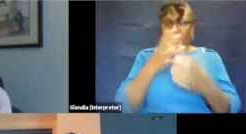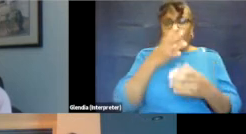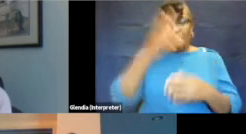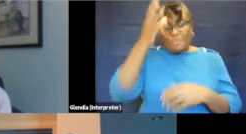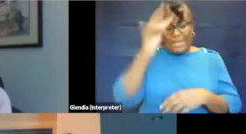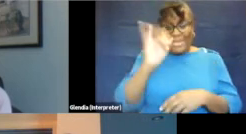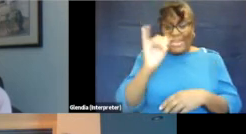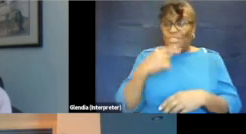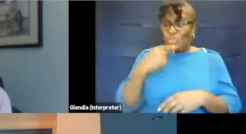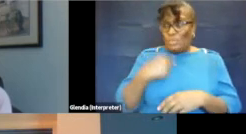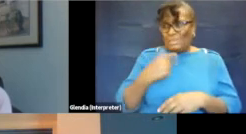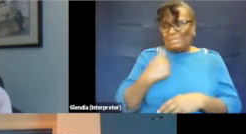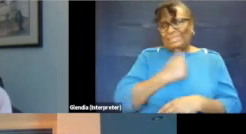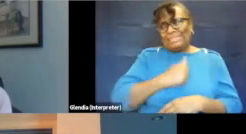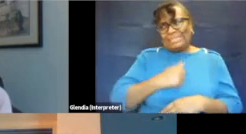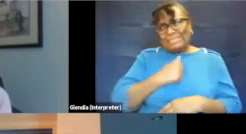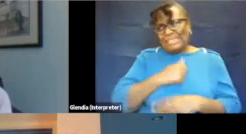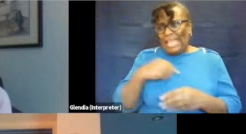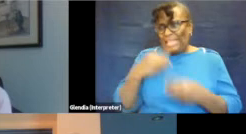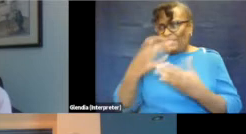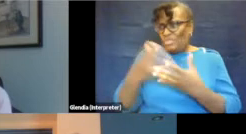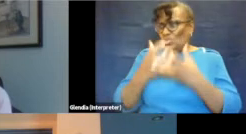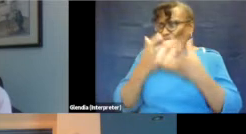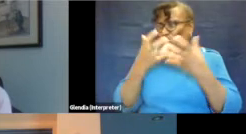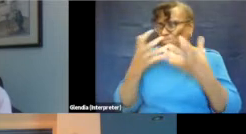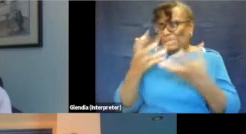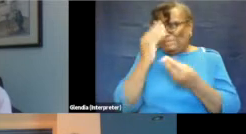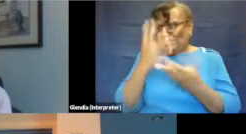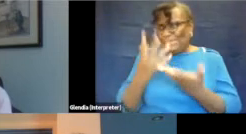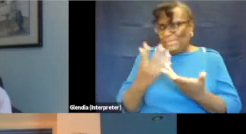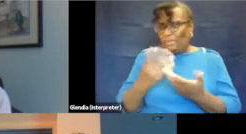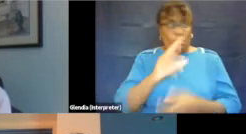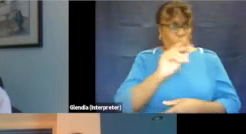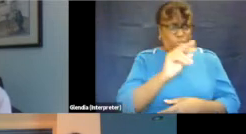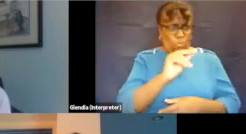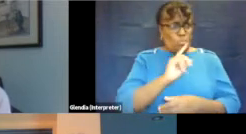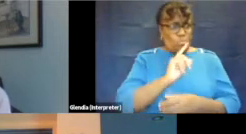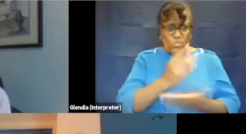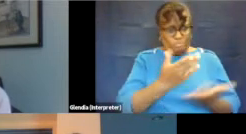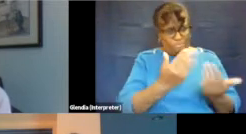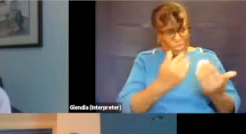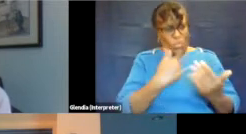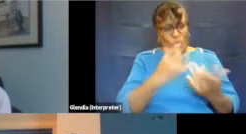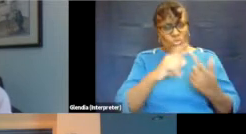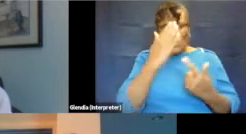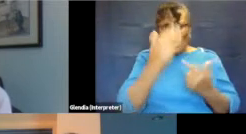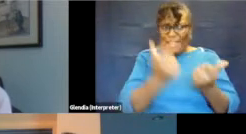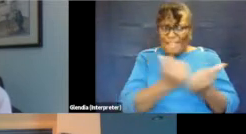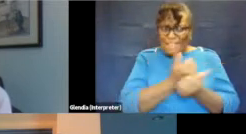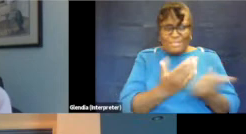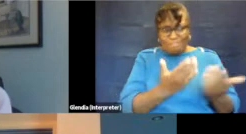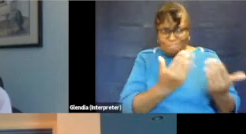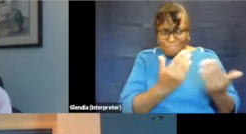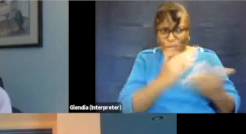tell me, I'm sorry, I just gave you too much information. And there is no such thing as too much information. We want to know everything. We want to be a big factor.